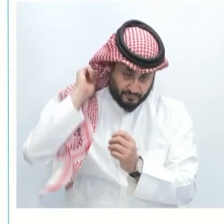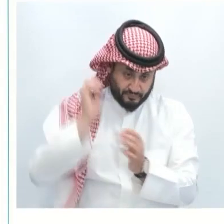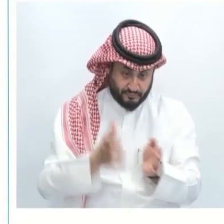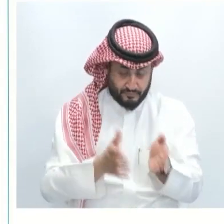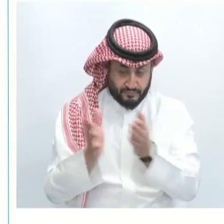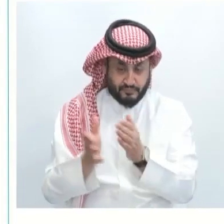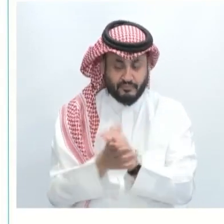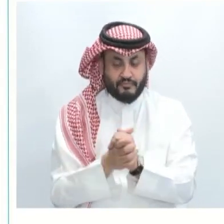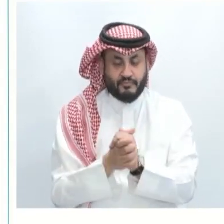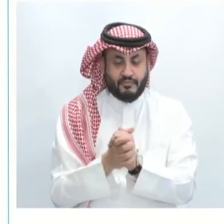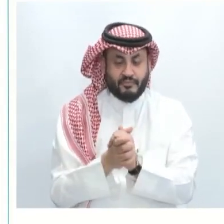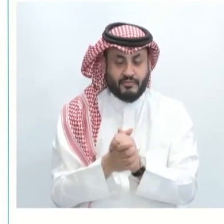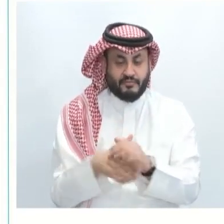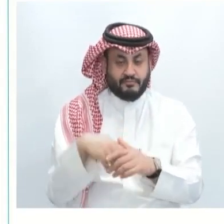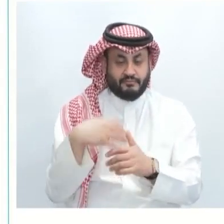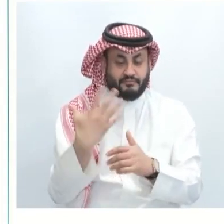on to number five.